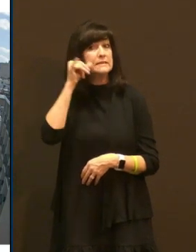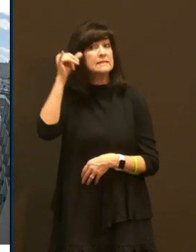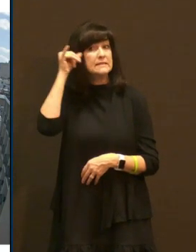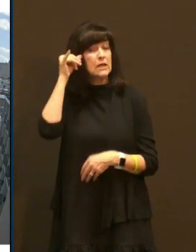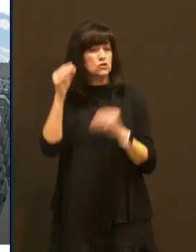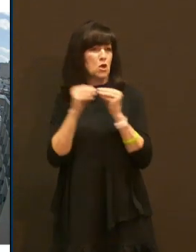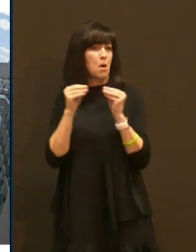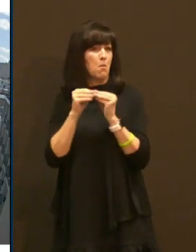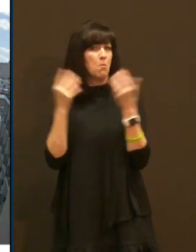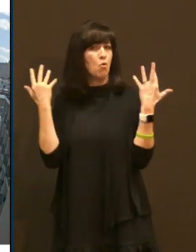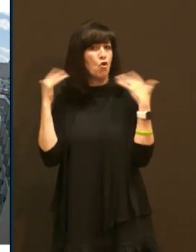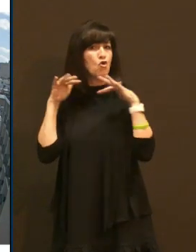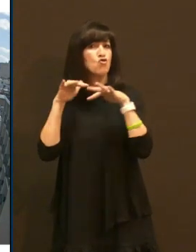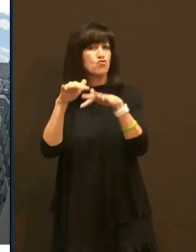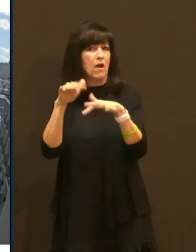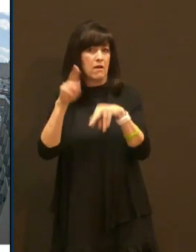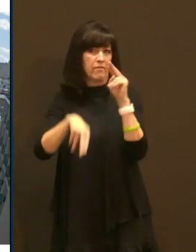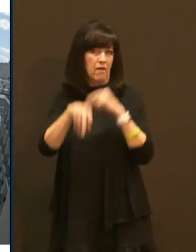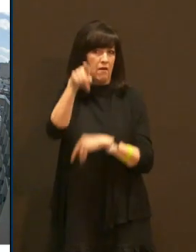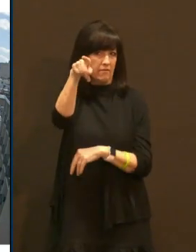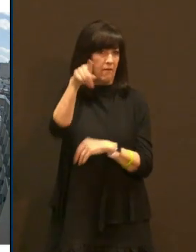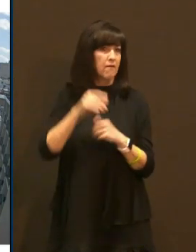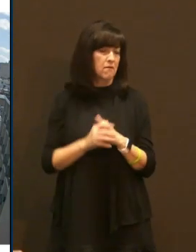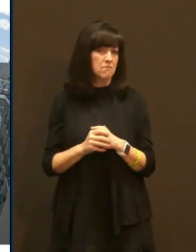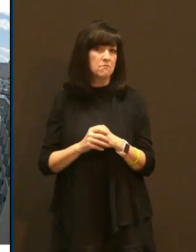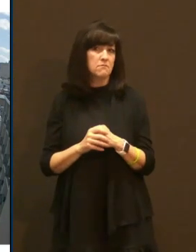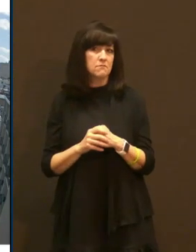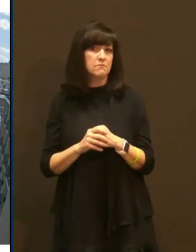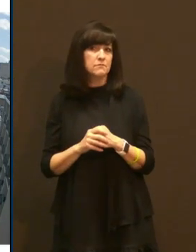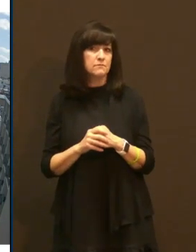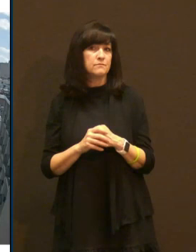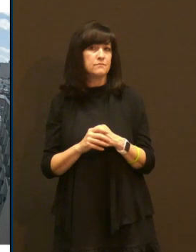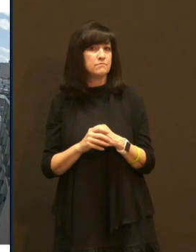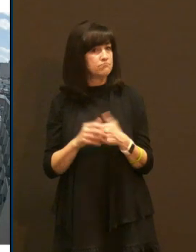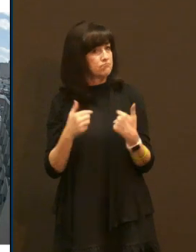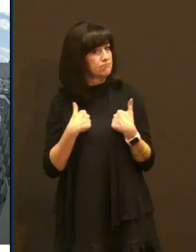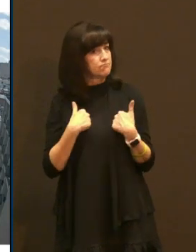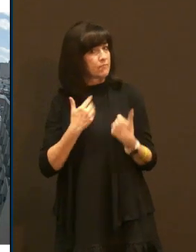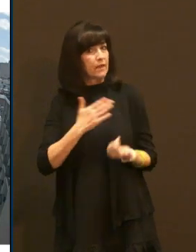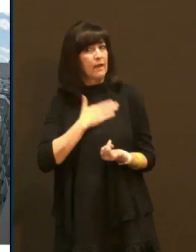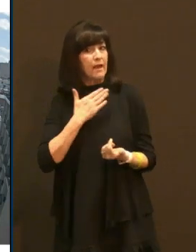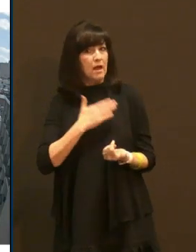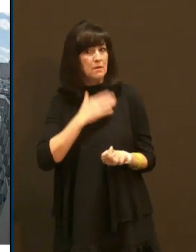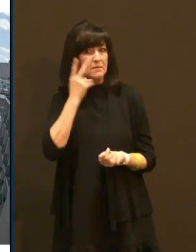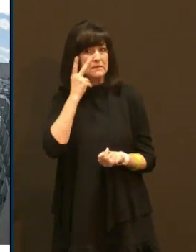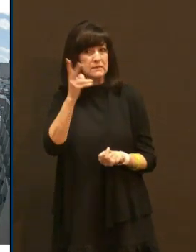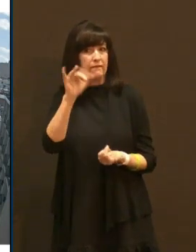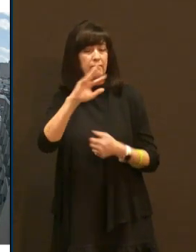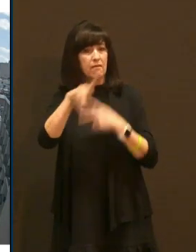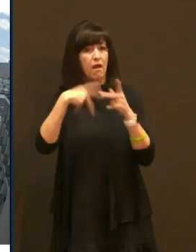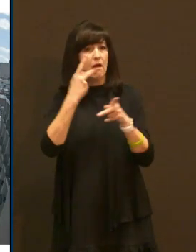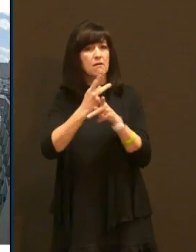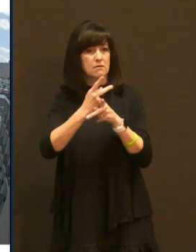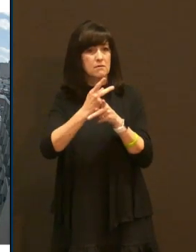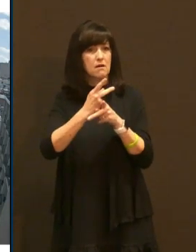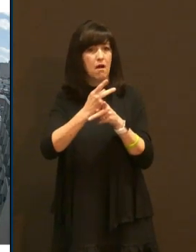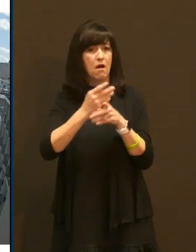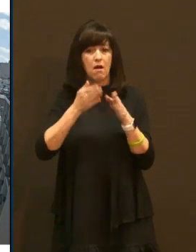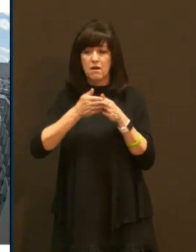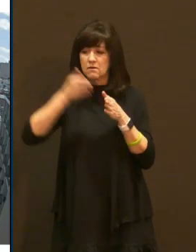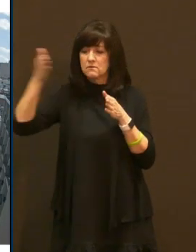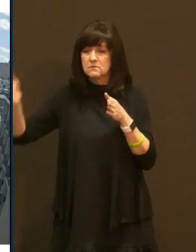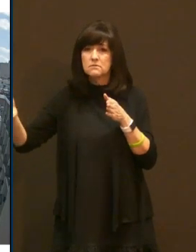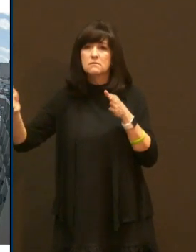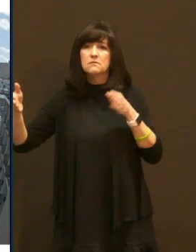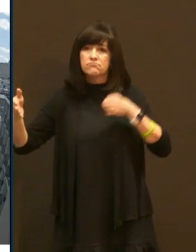than this. And this is the way we like to see the spacing on the beach and on boardwalk. Obviously, if there are more